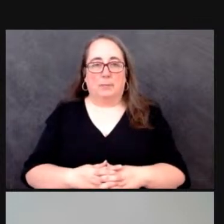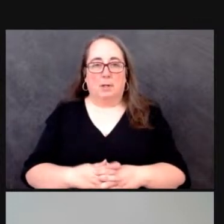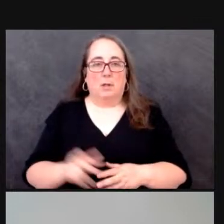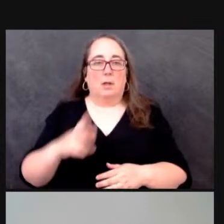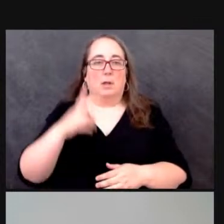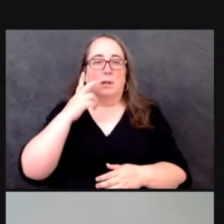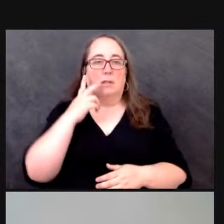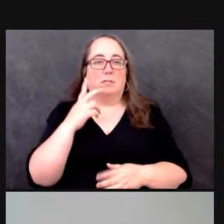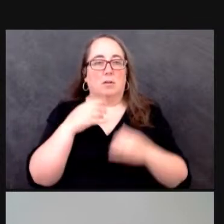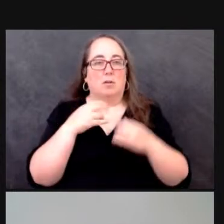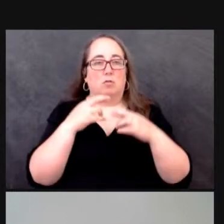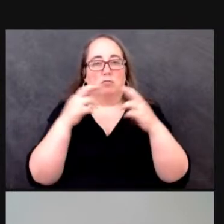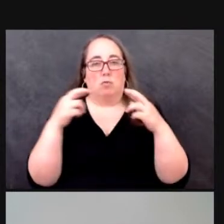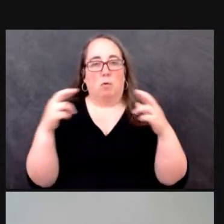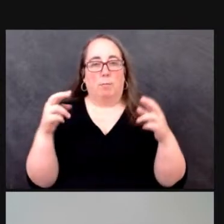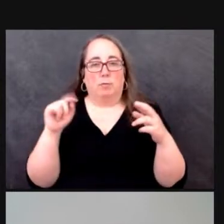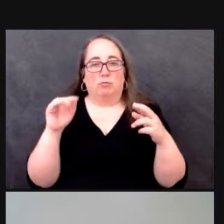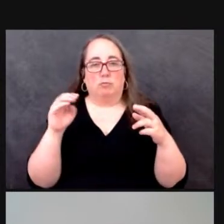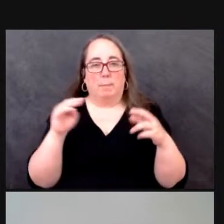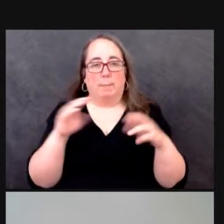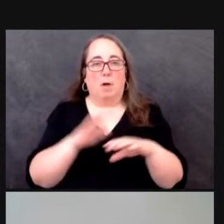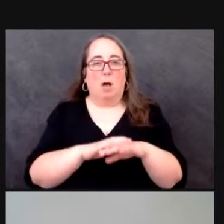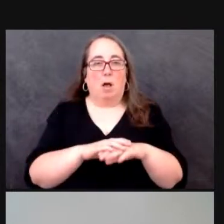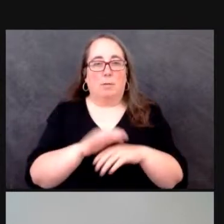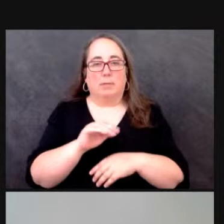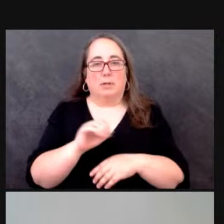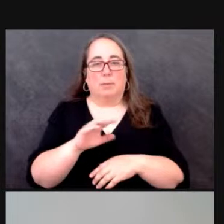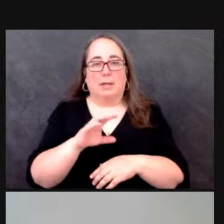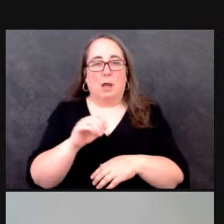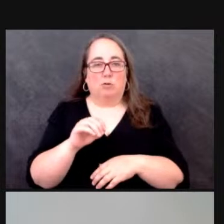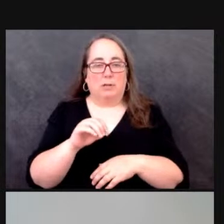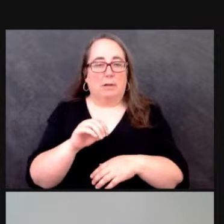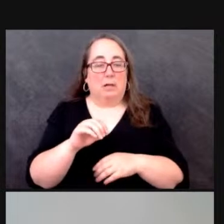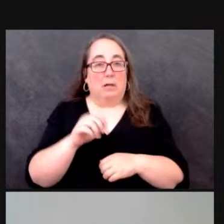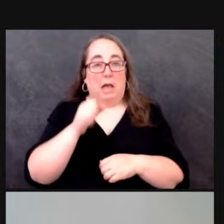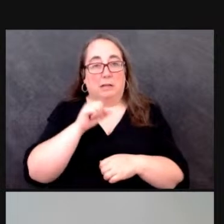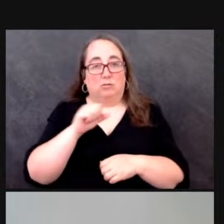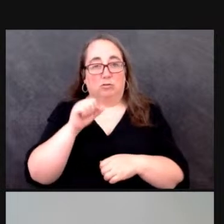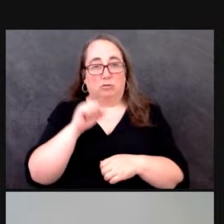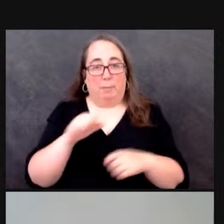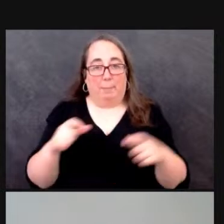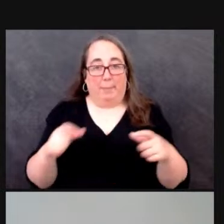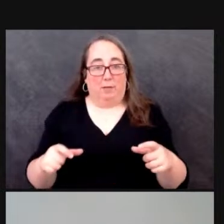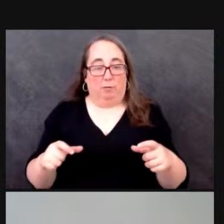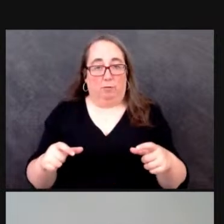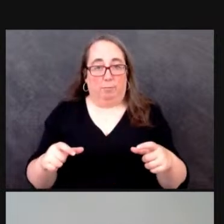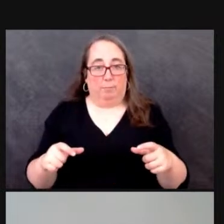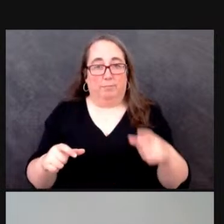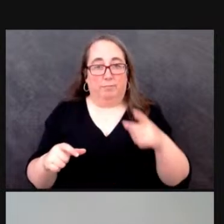the square-shaped Montgomery County ice cream platter. And here it is around the